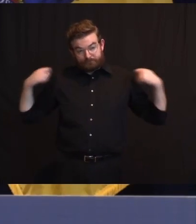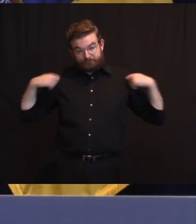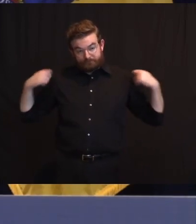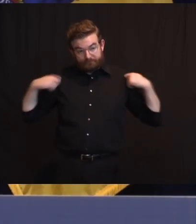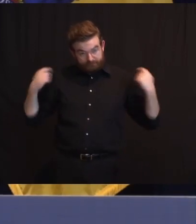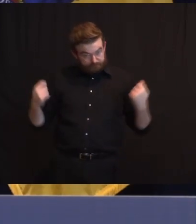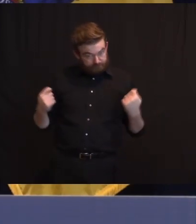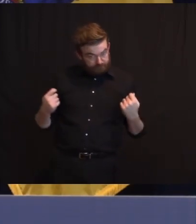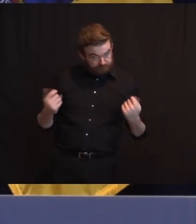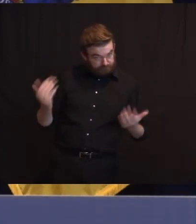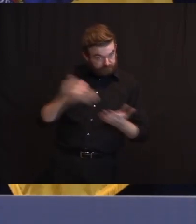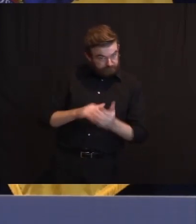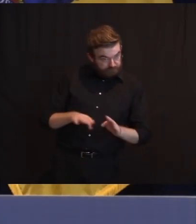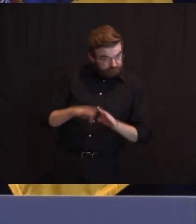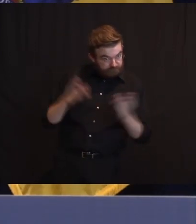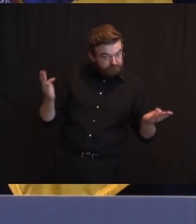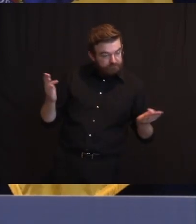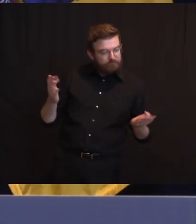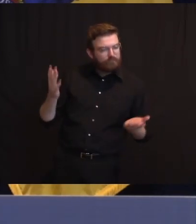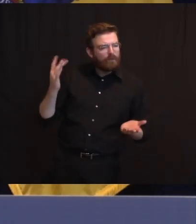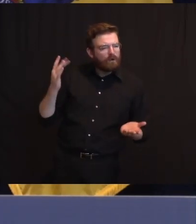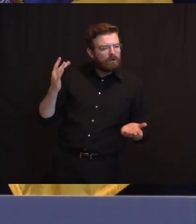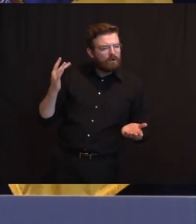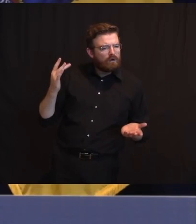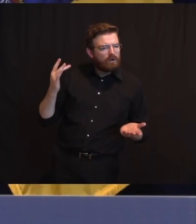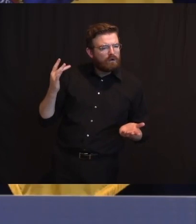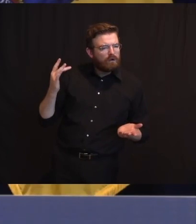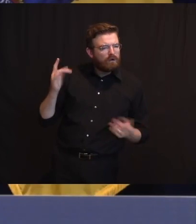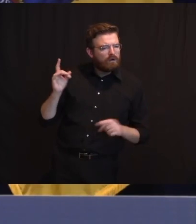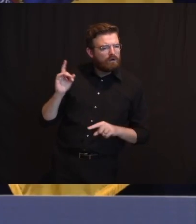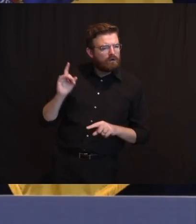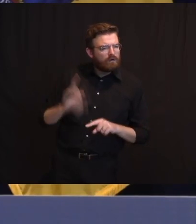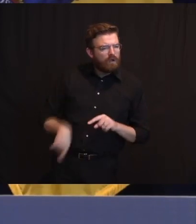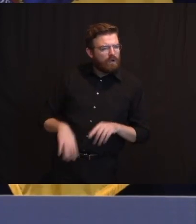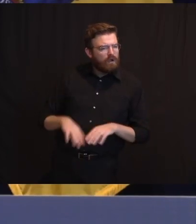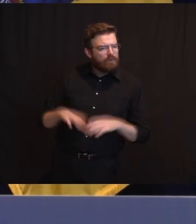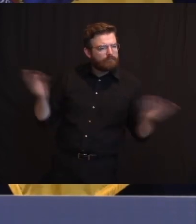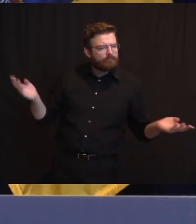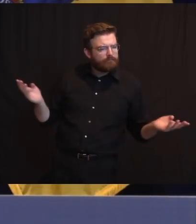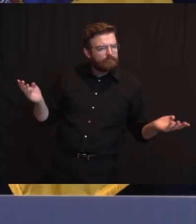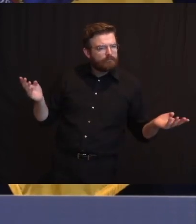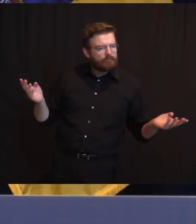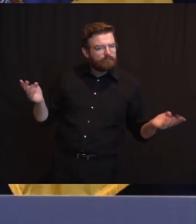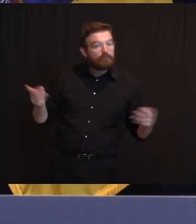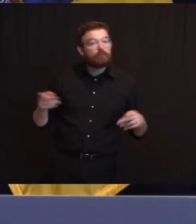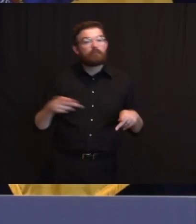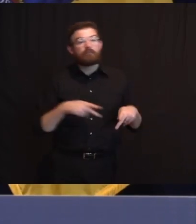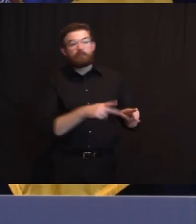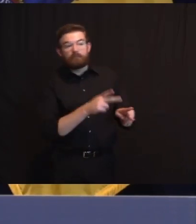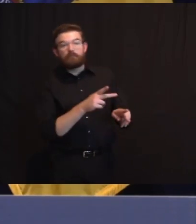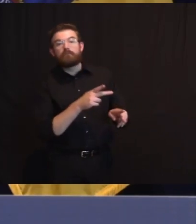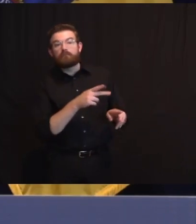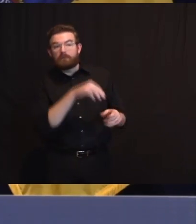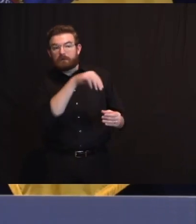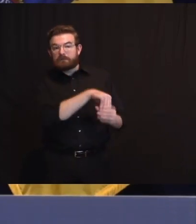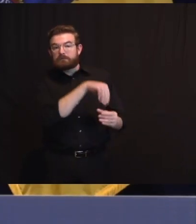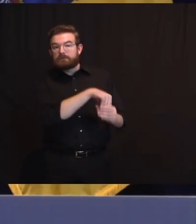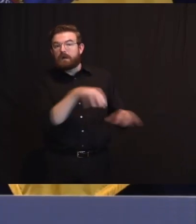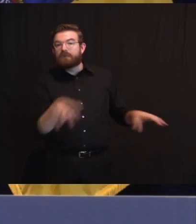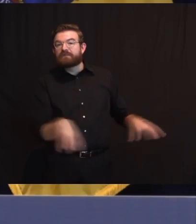explain exactly why, or rather what the rationale is for allowing some indoor recreational activities like martial arts